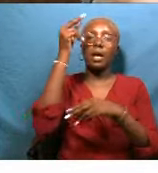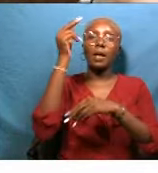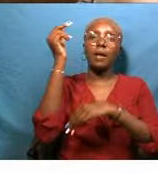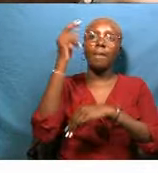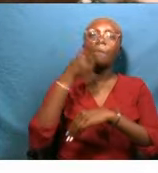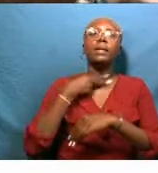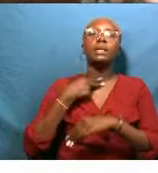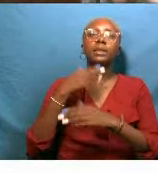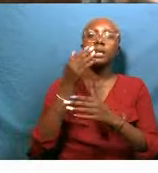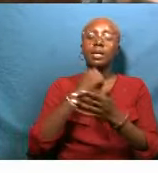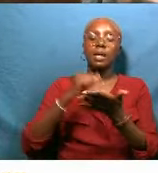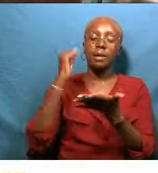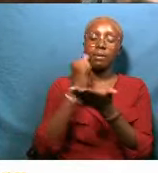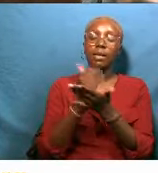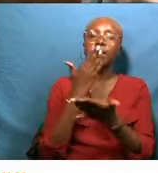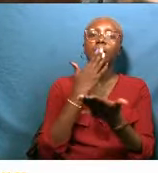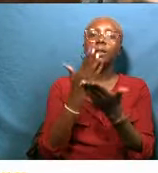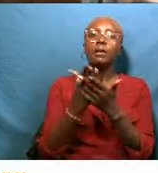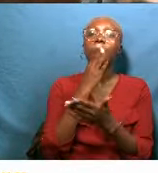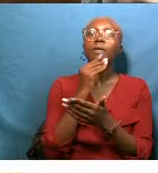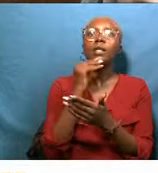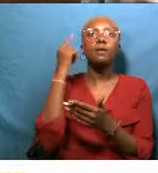Amen. Thank you, Father, for forgiveness.